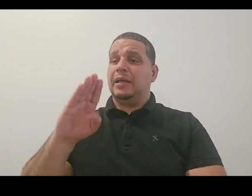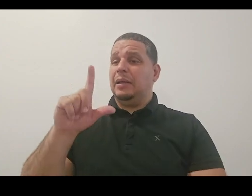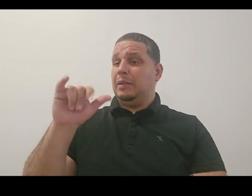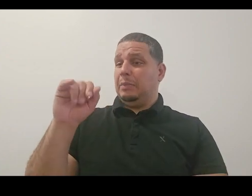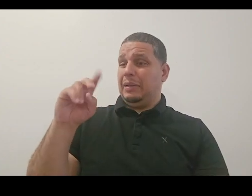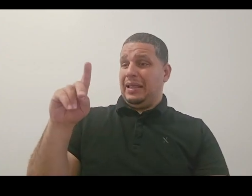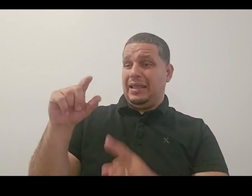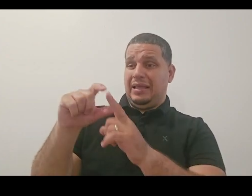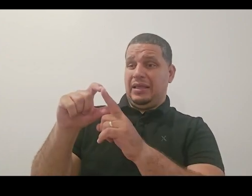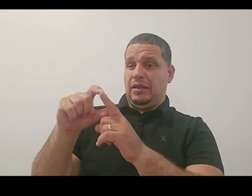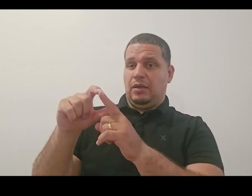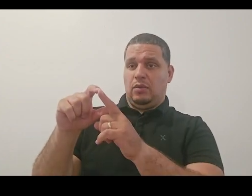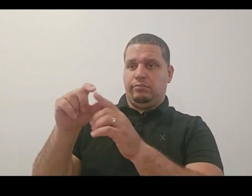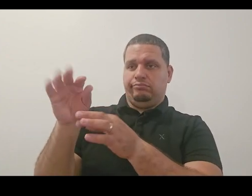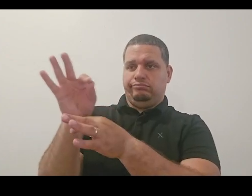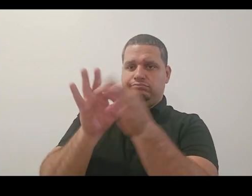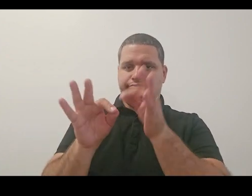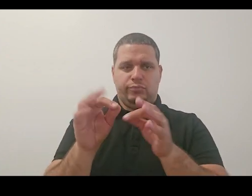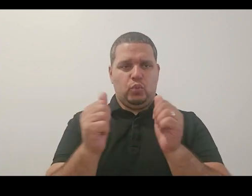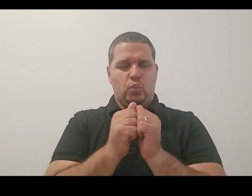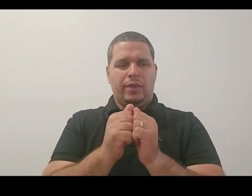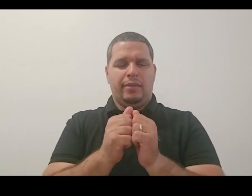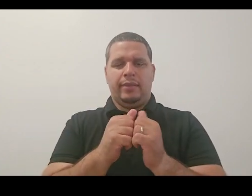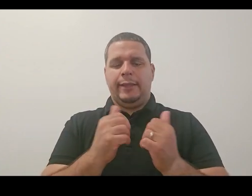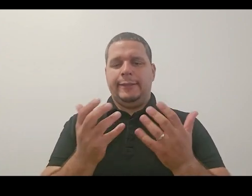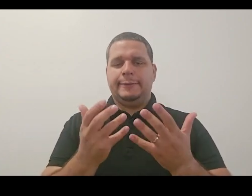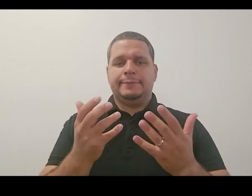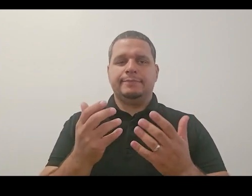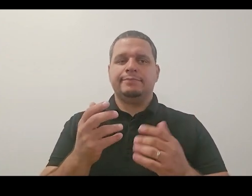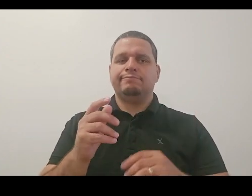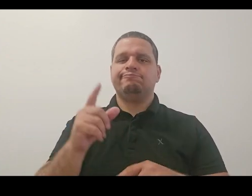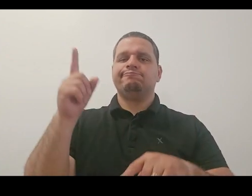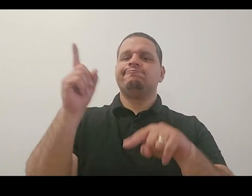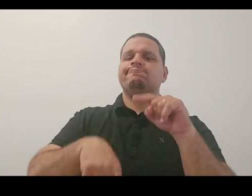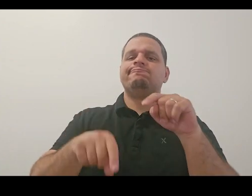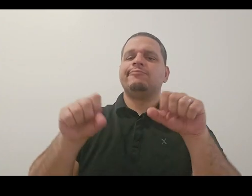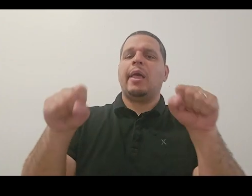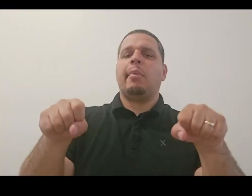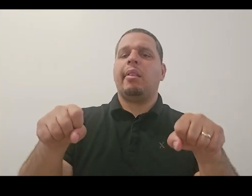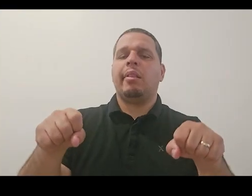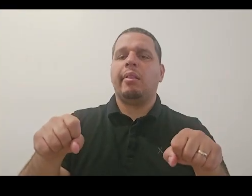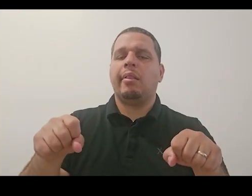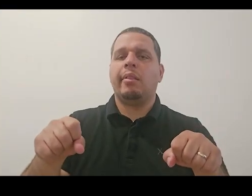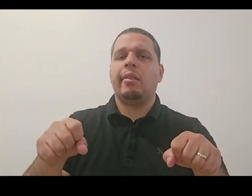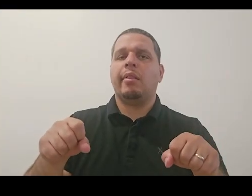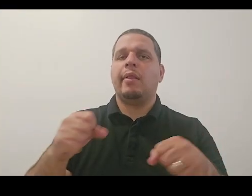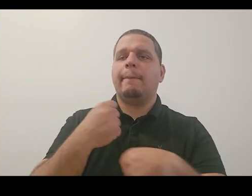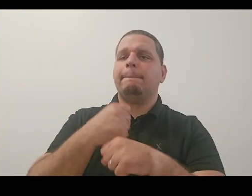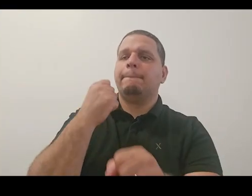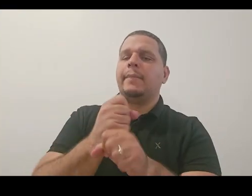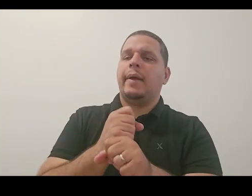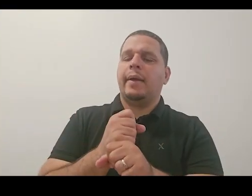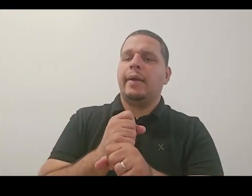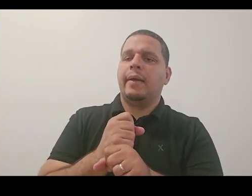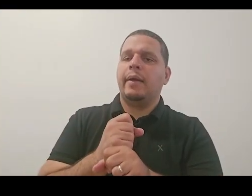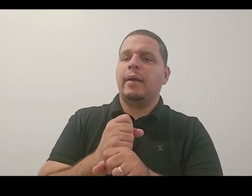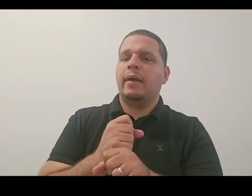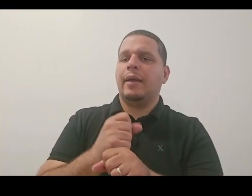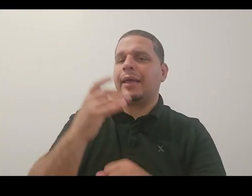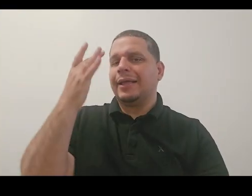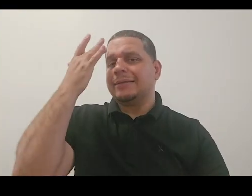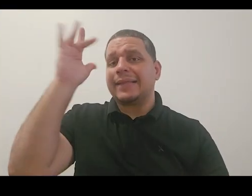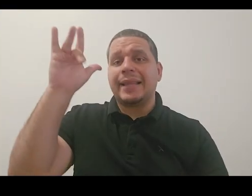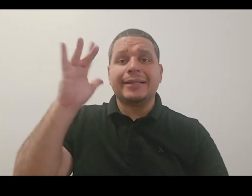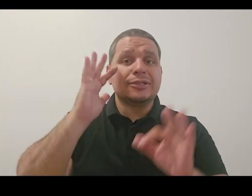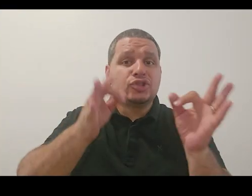blind for being unable to make